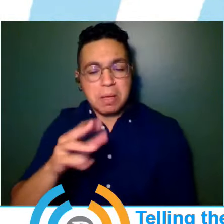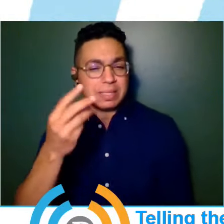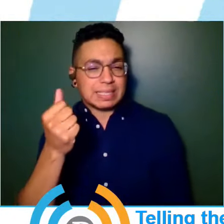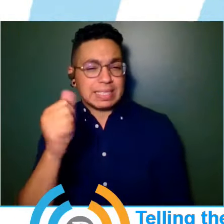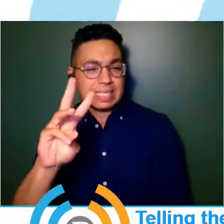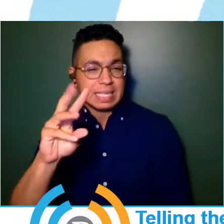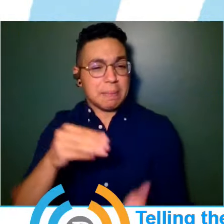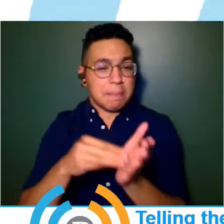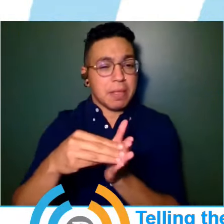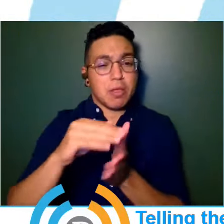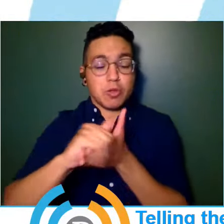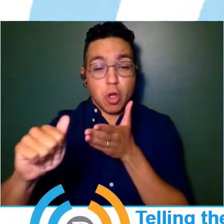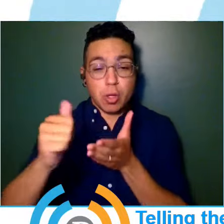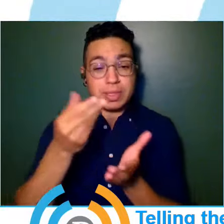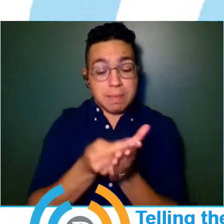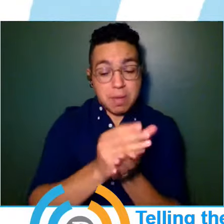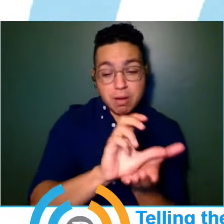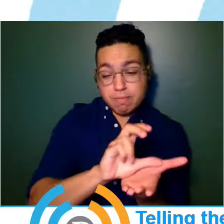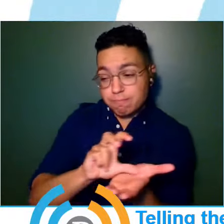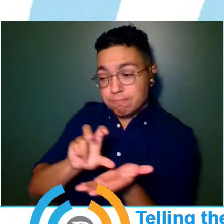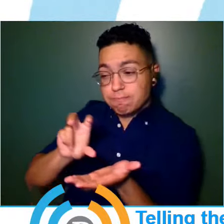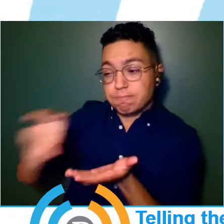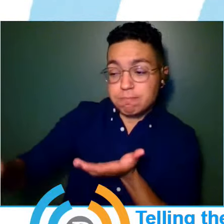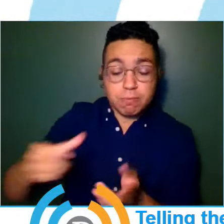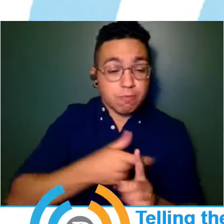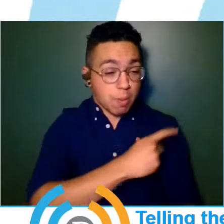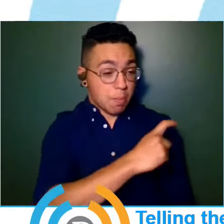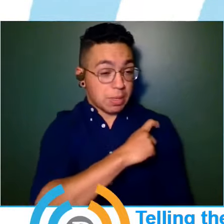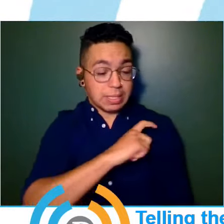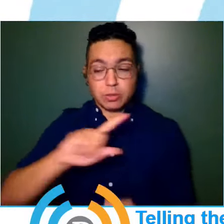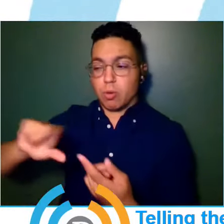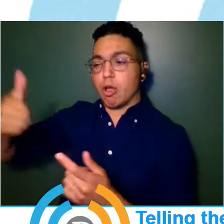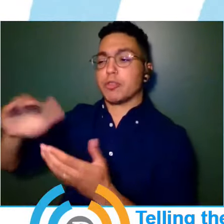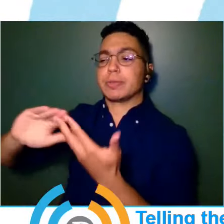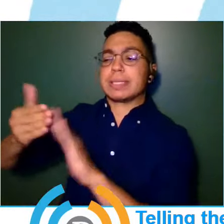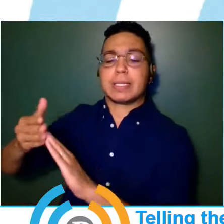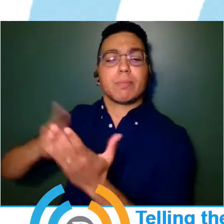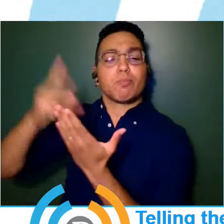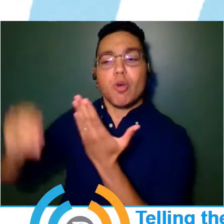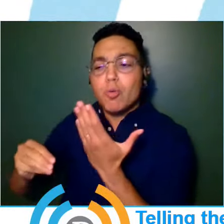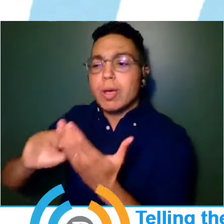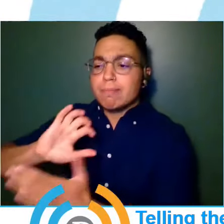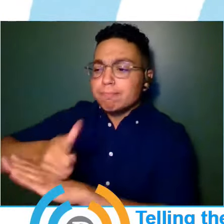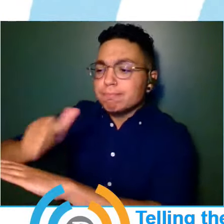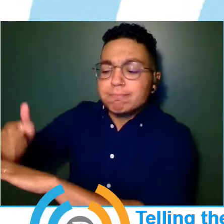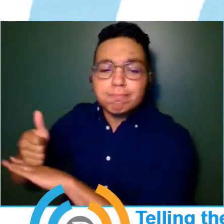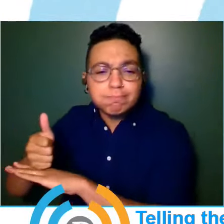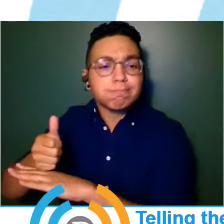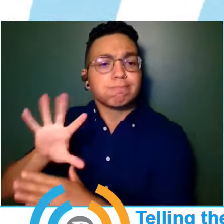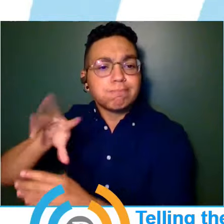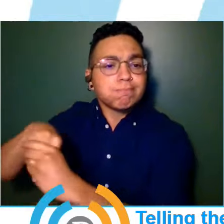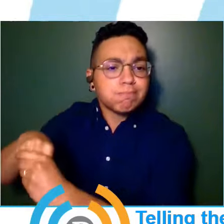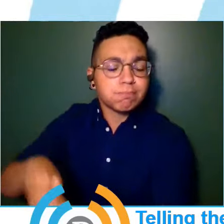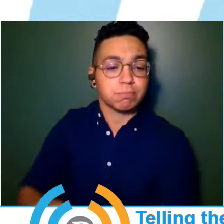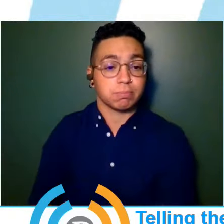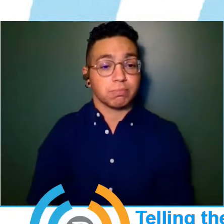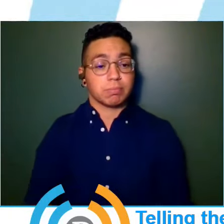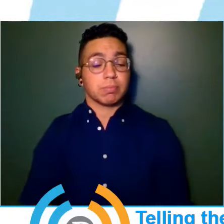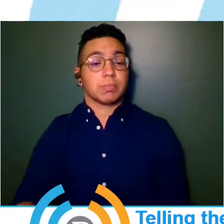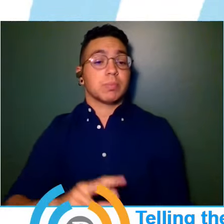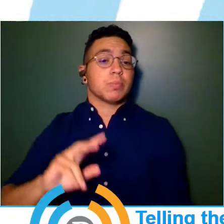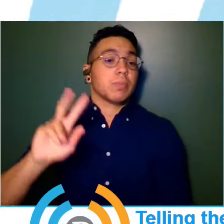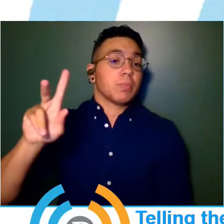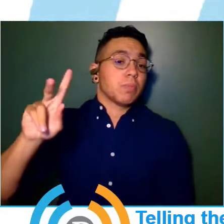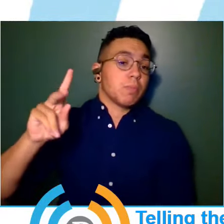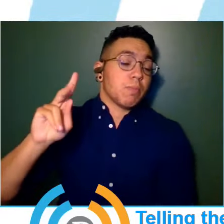redirecting that $15 million from the police department to other city programs and initiatives. Portland Mayor Ted Wheeler has removed